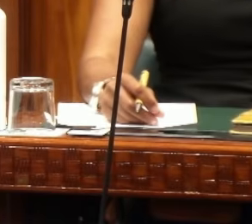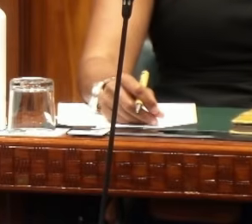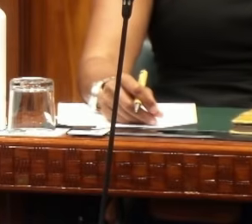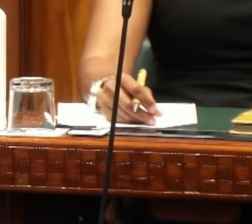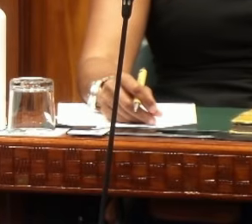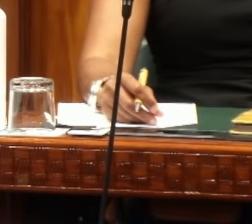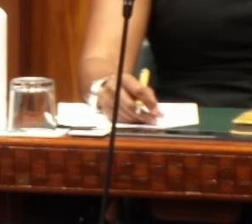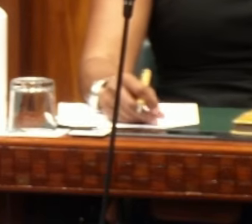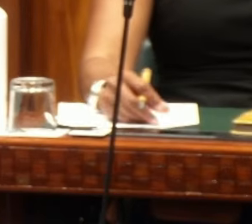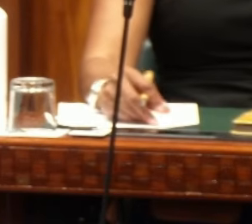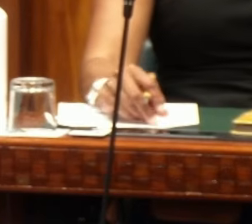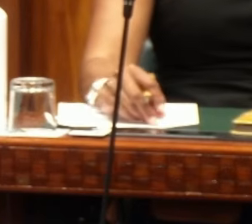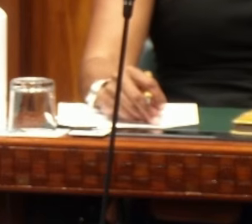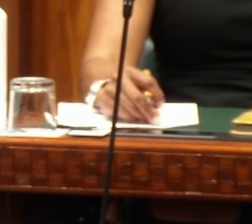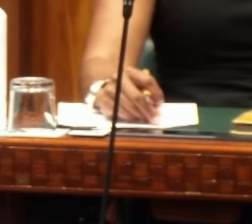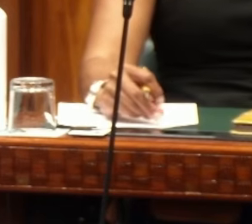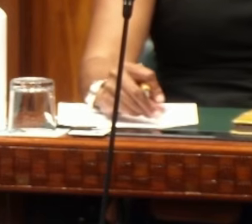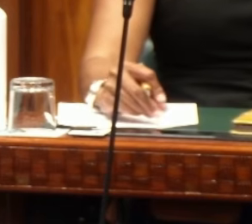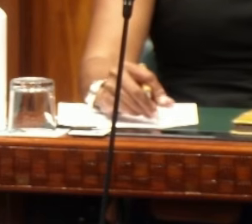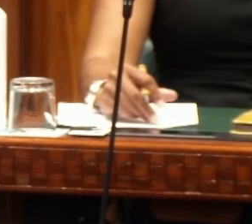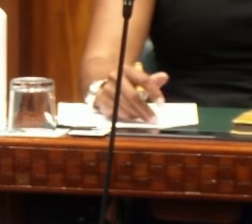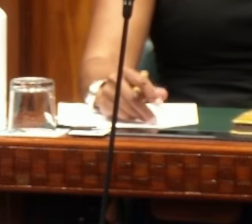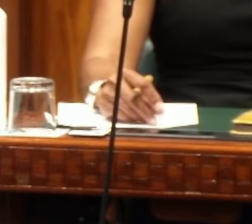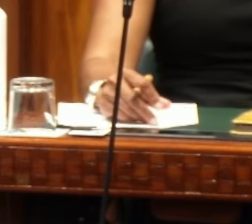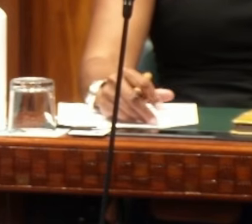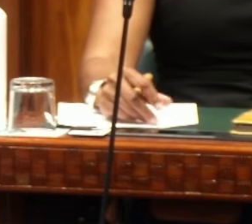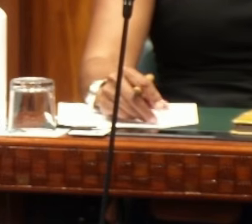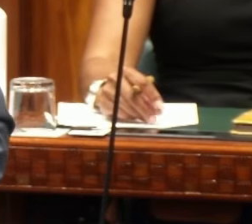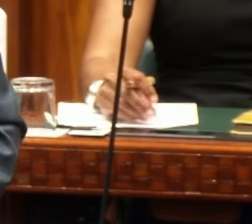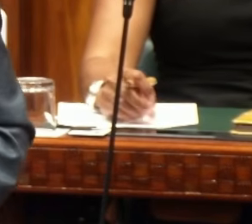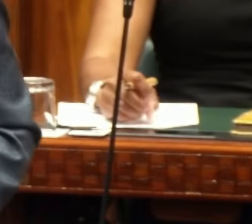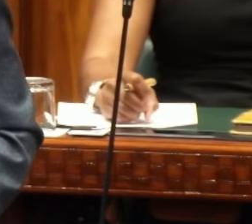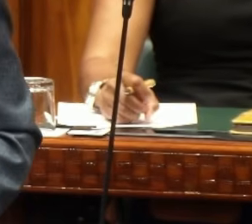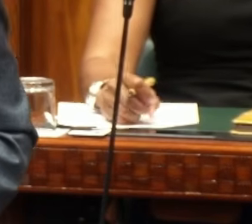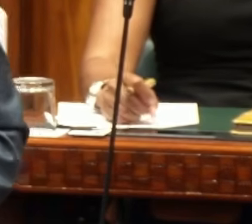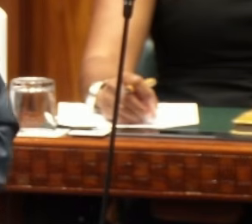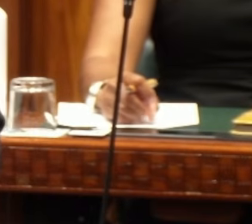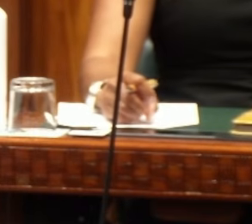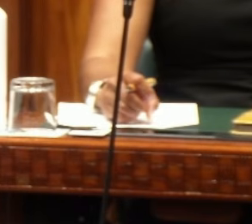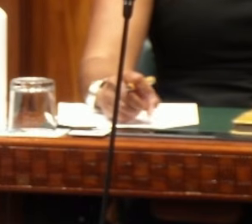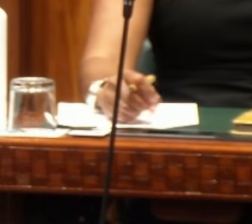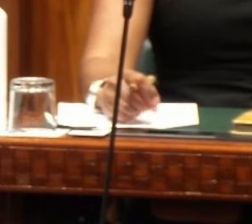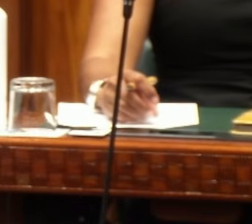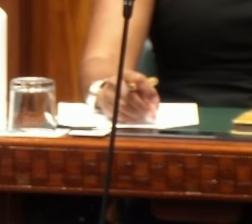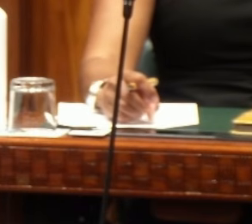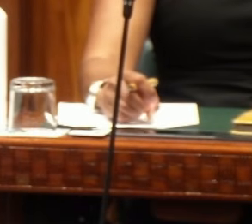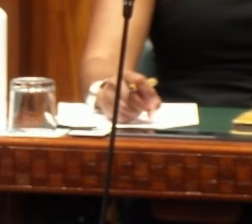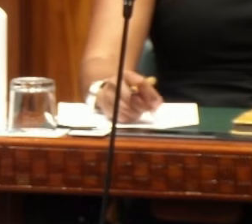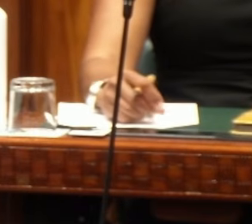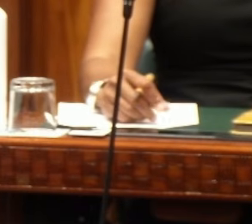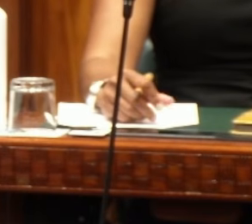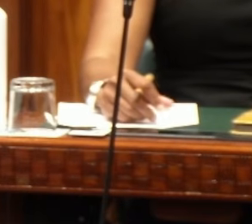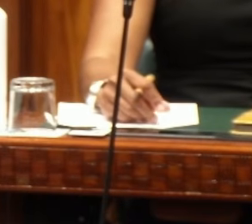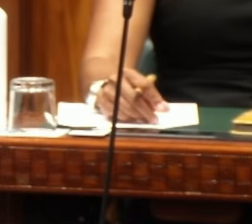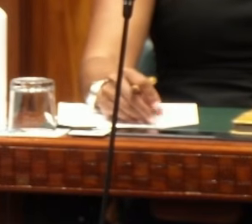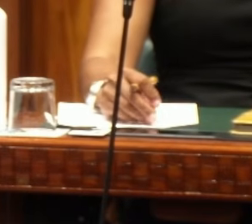of increased departure tax. These measures have helped to stabilize government finances and begin the slow but necessary